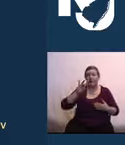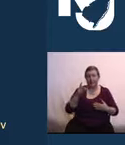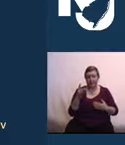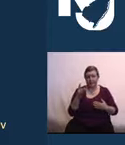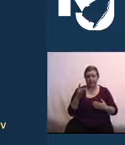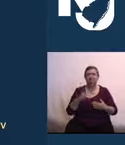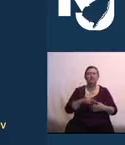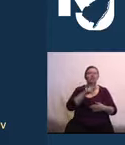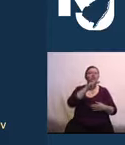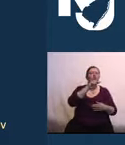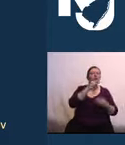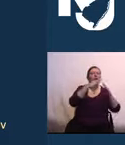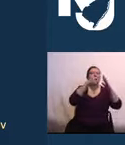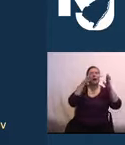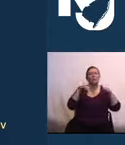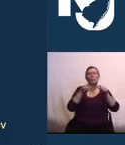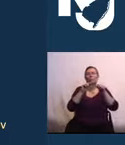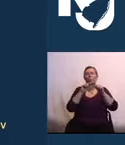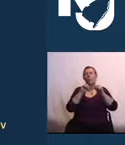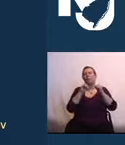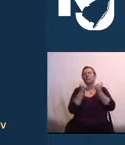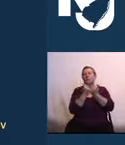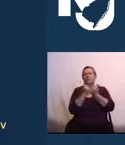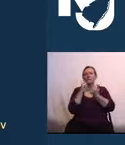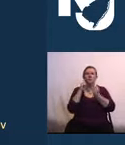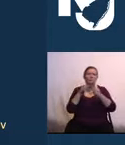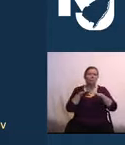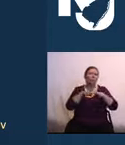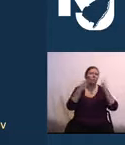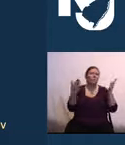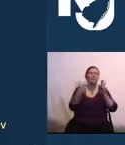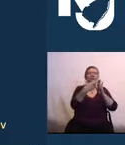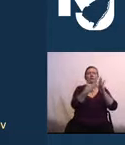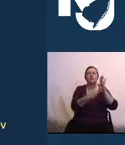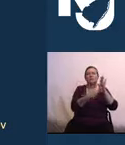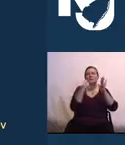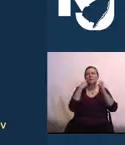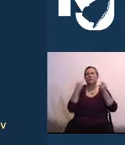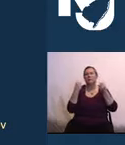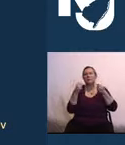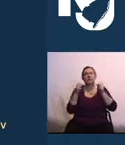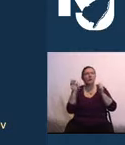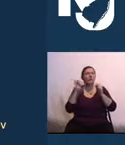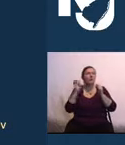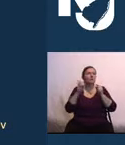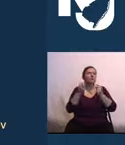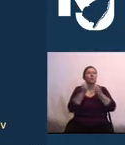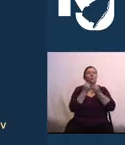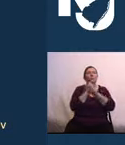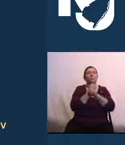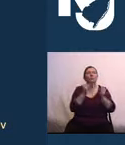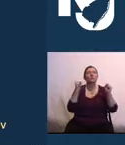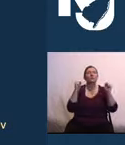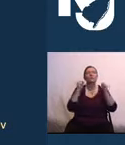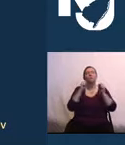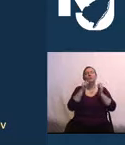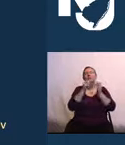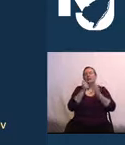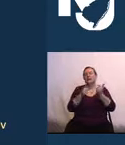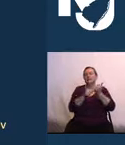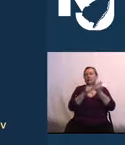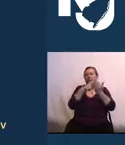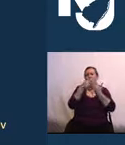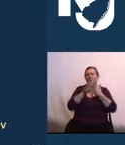will be opening registration on a new emergency rescue mortgage assistance program. This is being